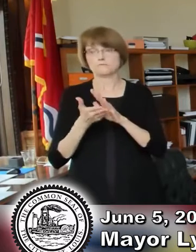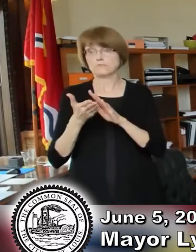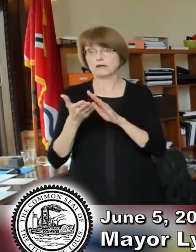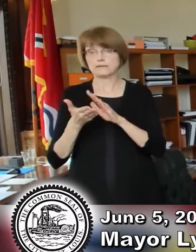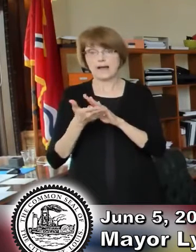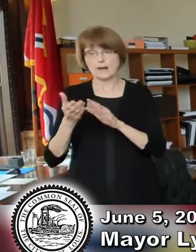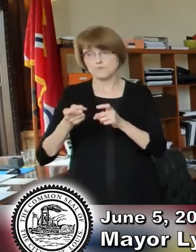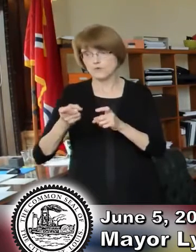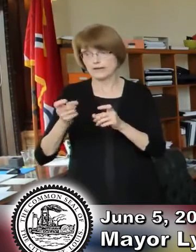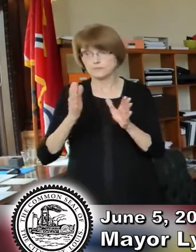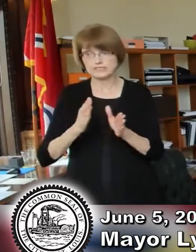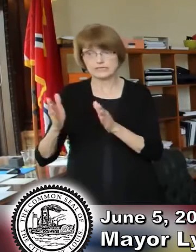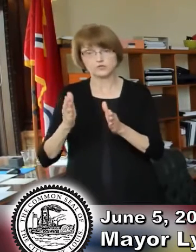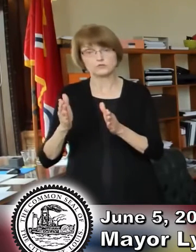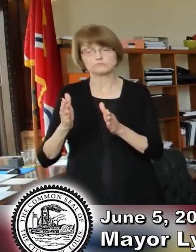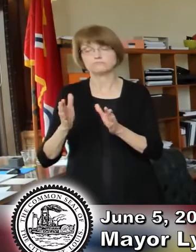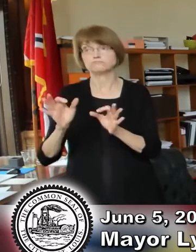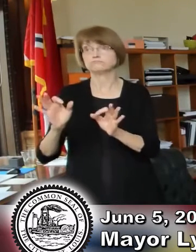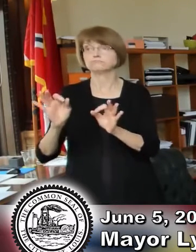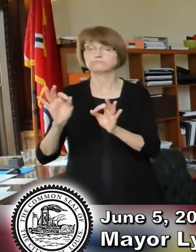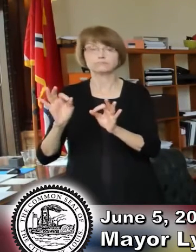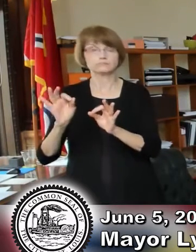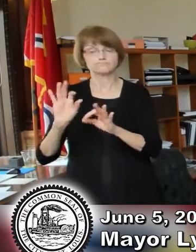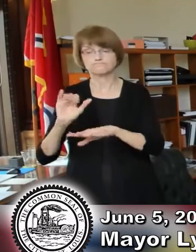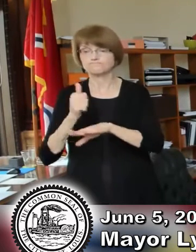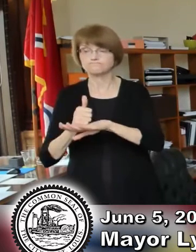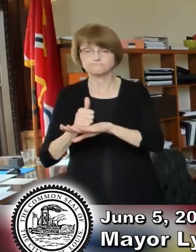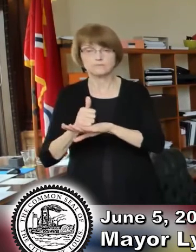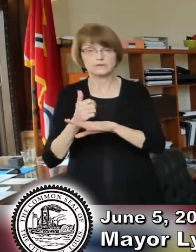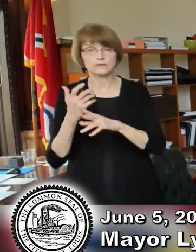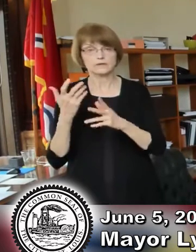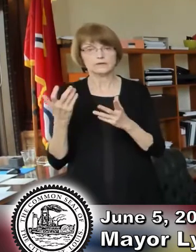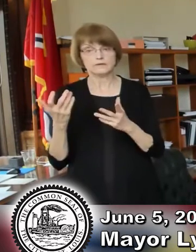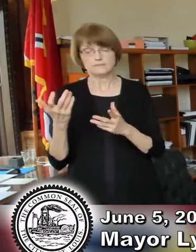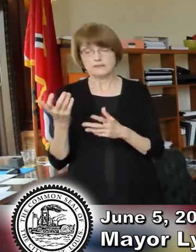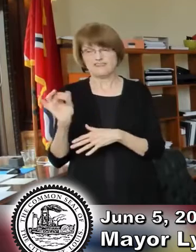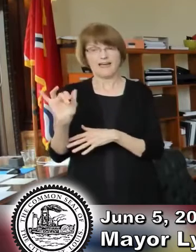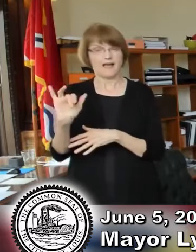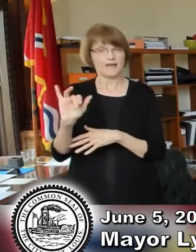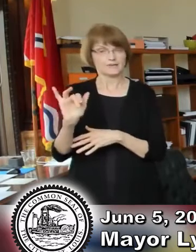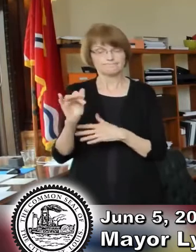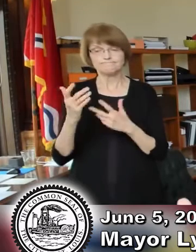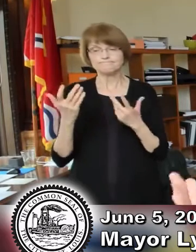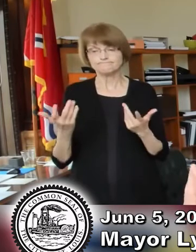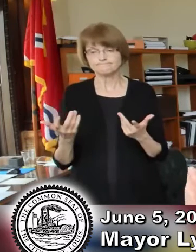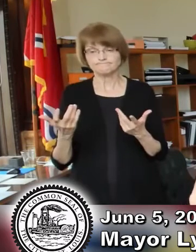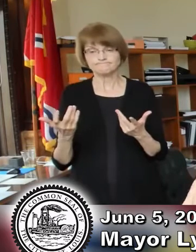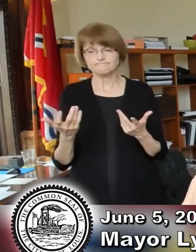in effect, even to the extent of a